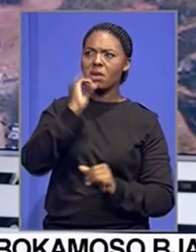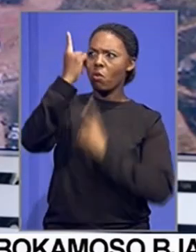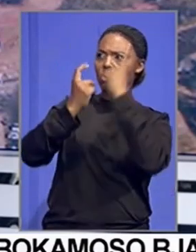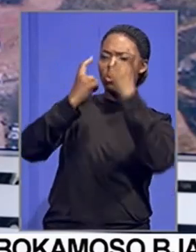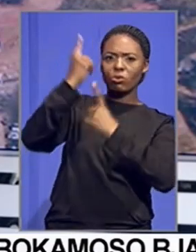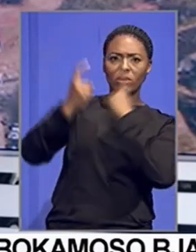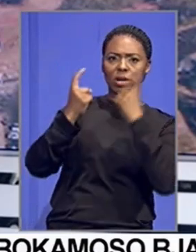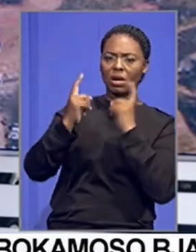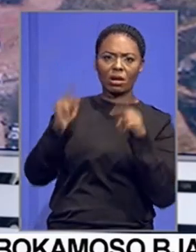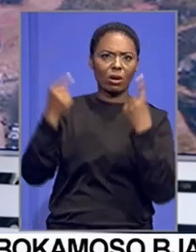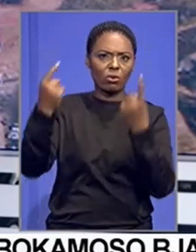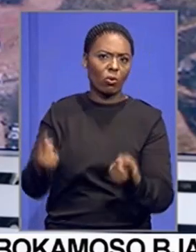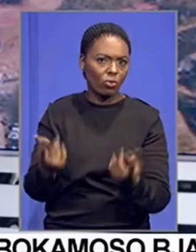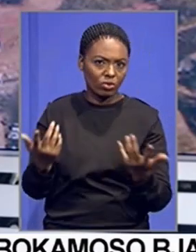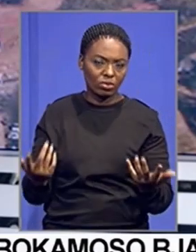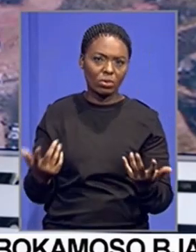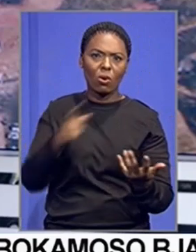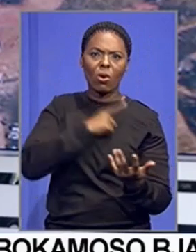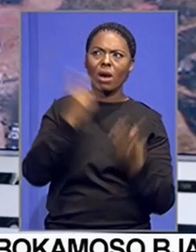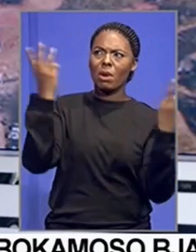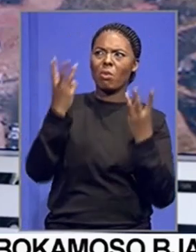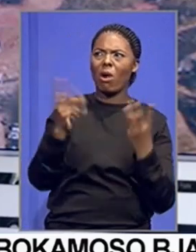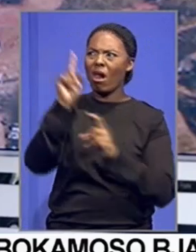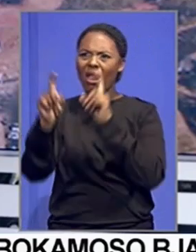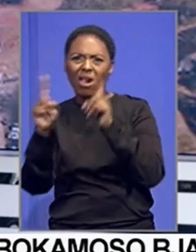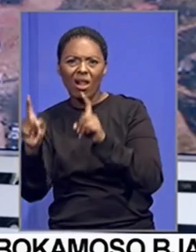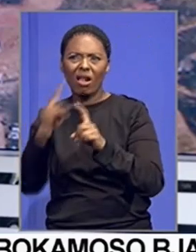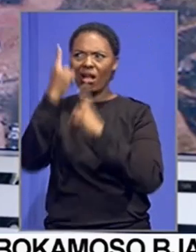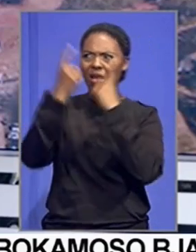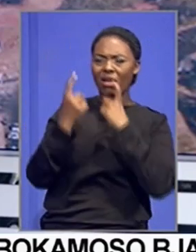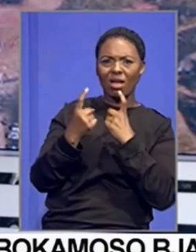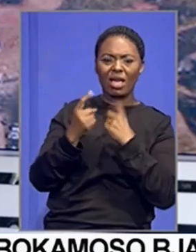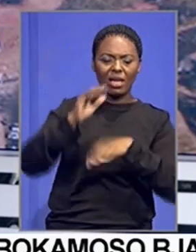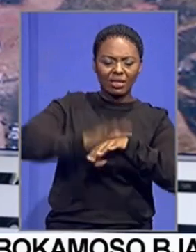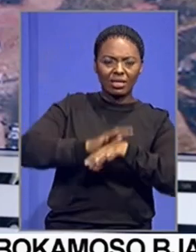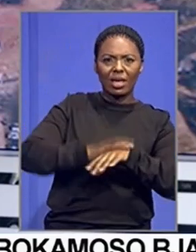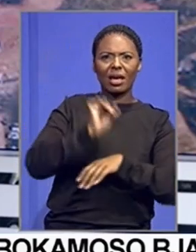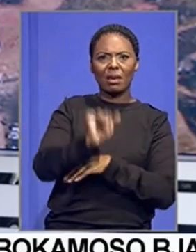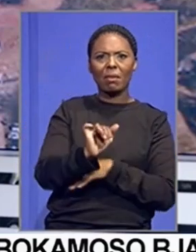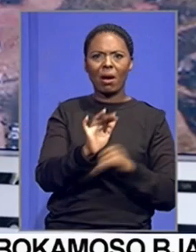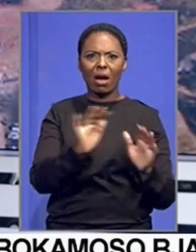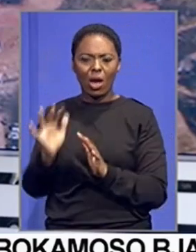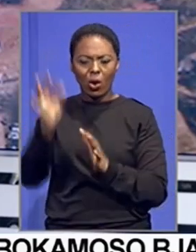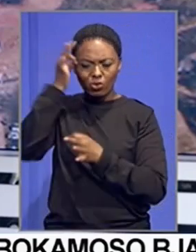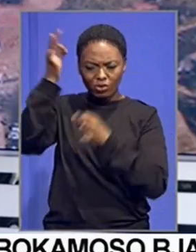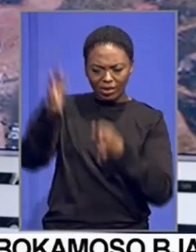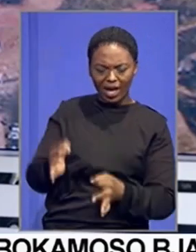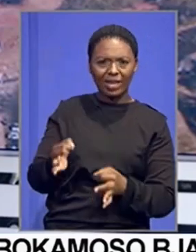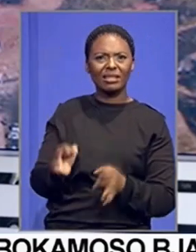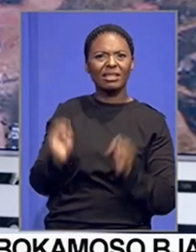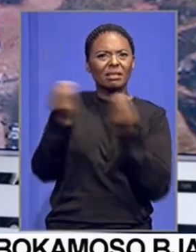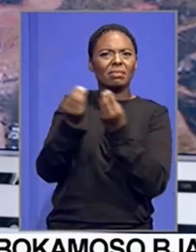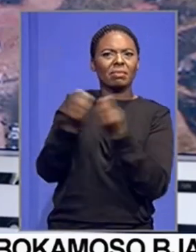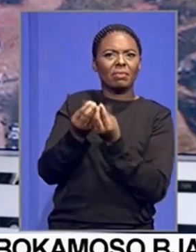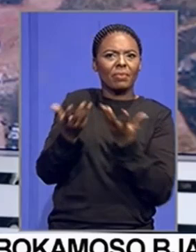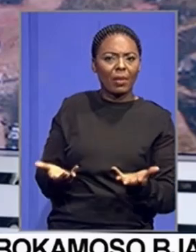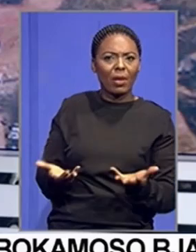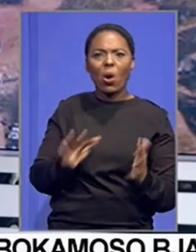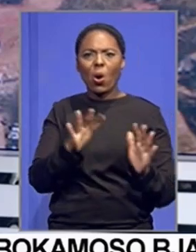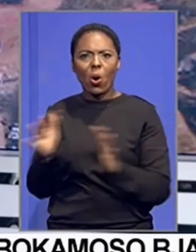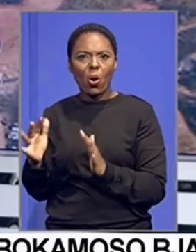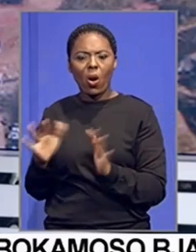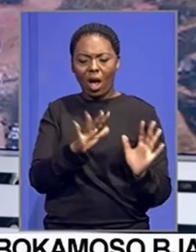always raise, questioning the timing of your decisions and